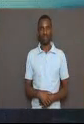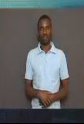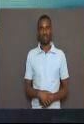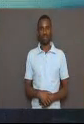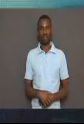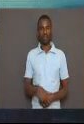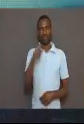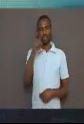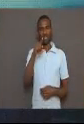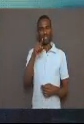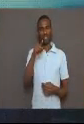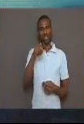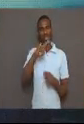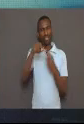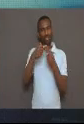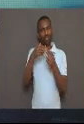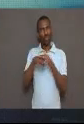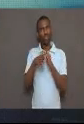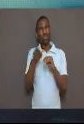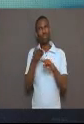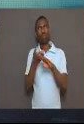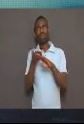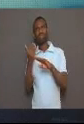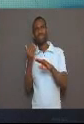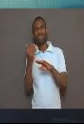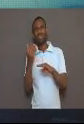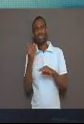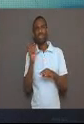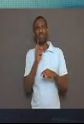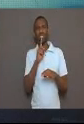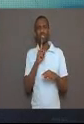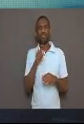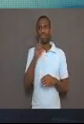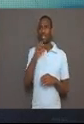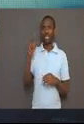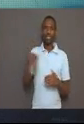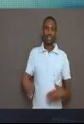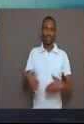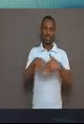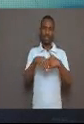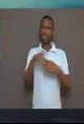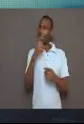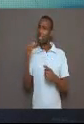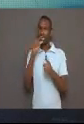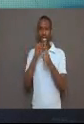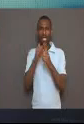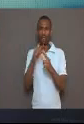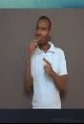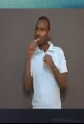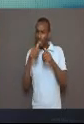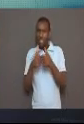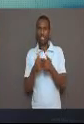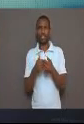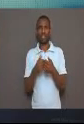Earlier in this unit, students, you were introduced to some terms used in